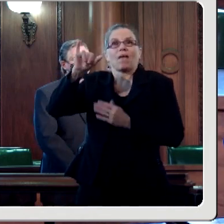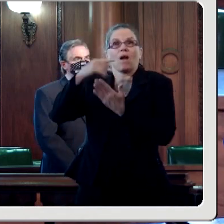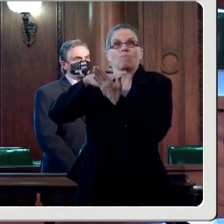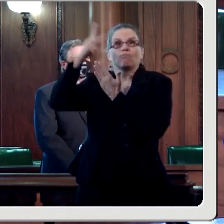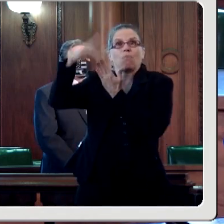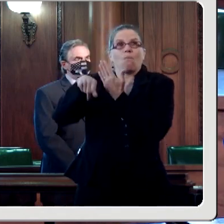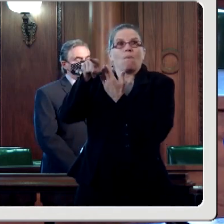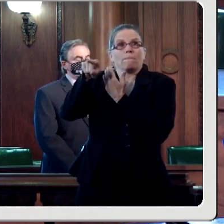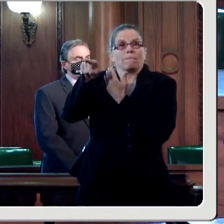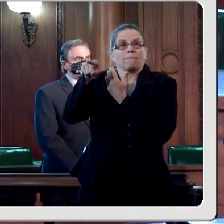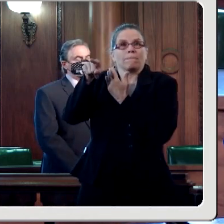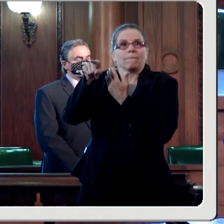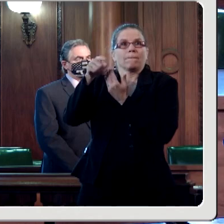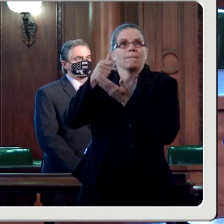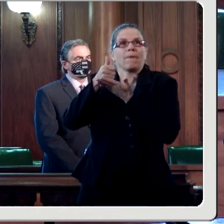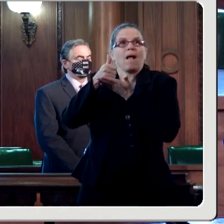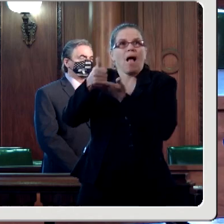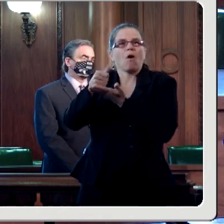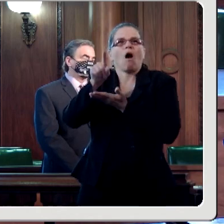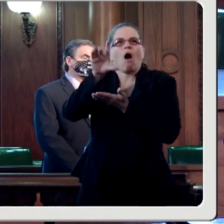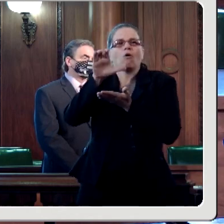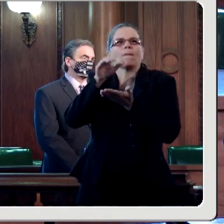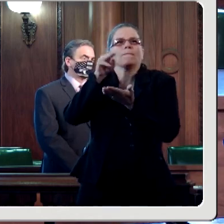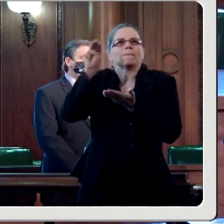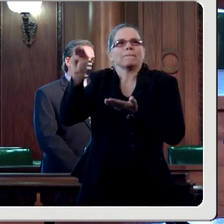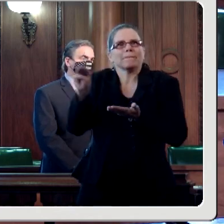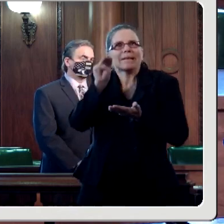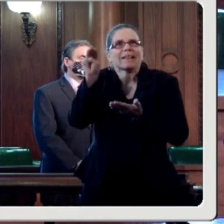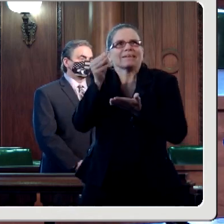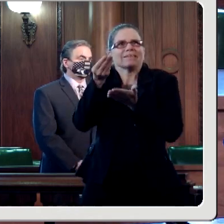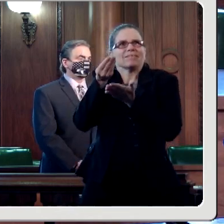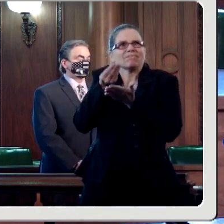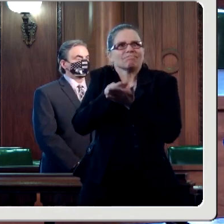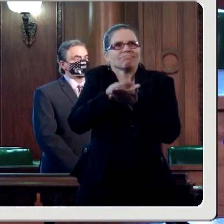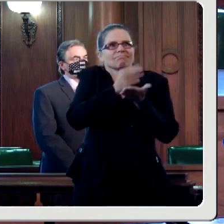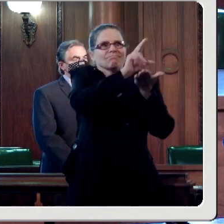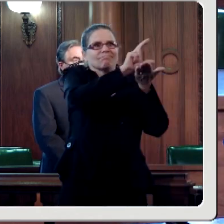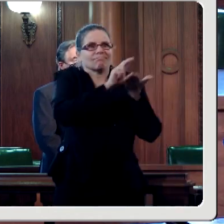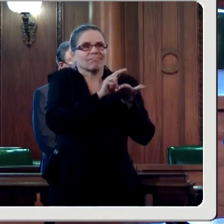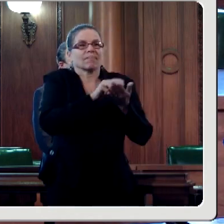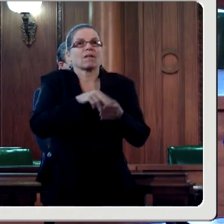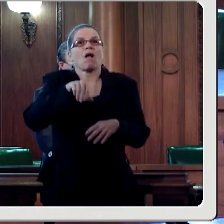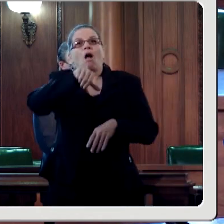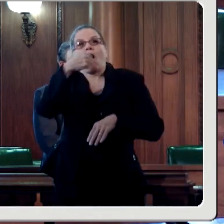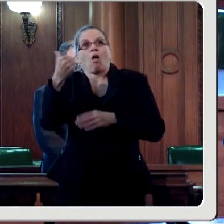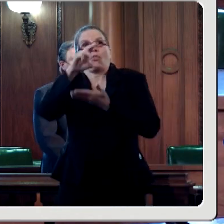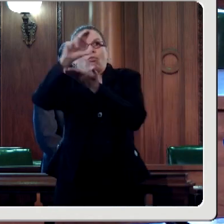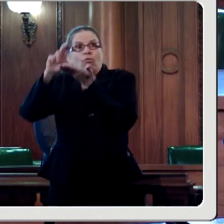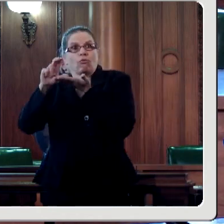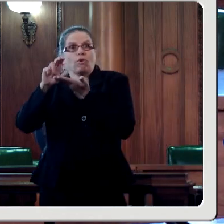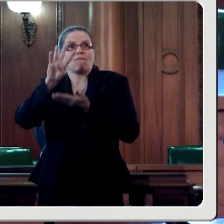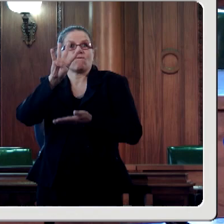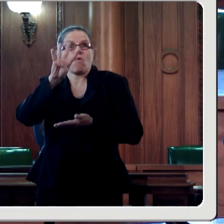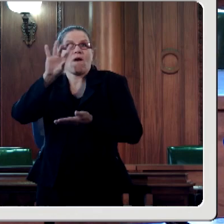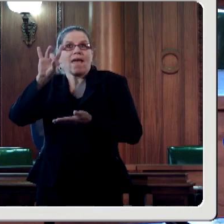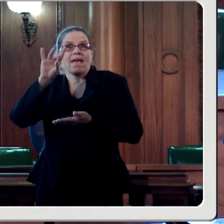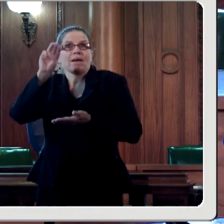approximately $100 million, and an additional $48 million is going into the home-based program,